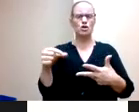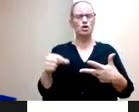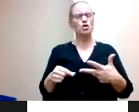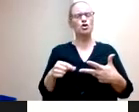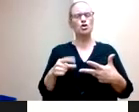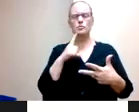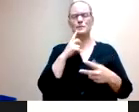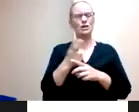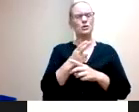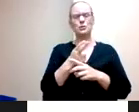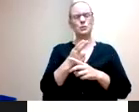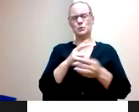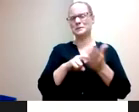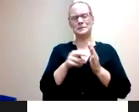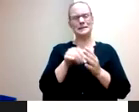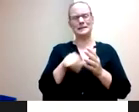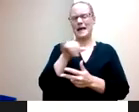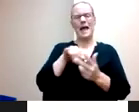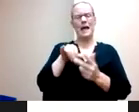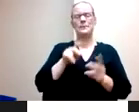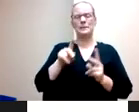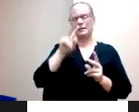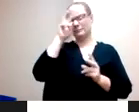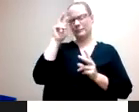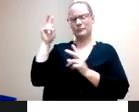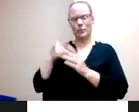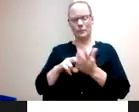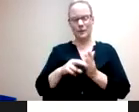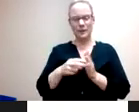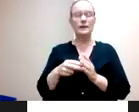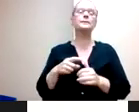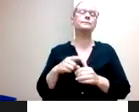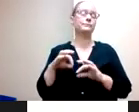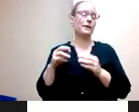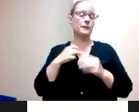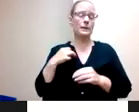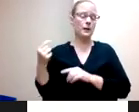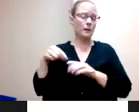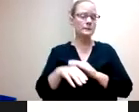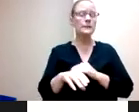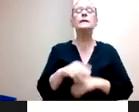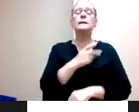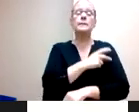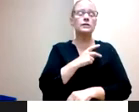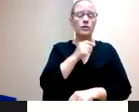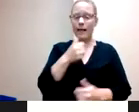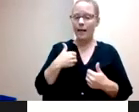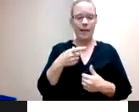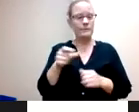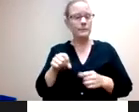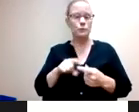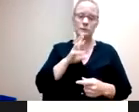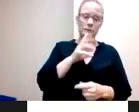by patients or by families. They're confused. A family member comes in, the patient doesn't have the ability to